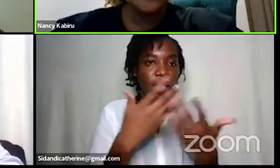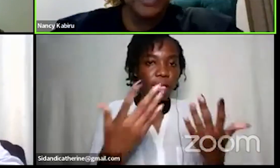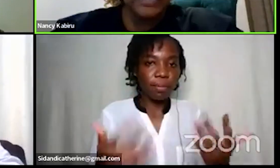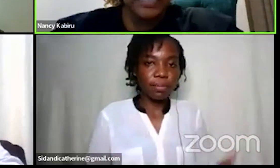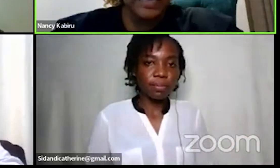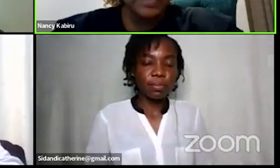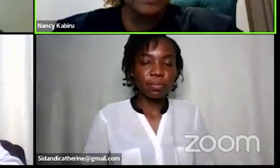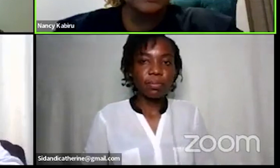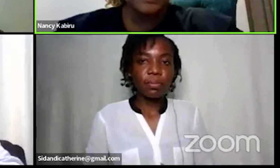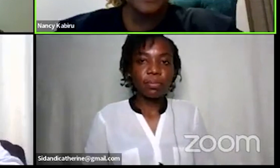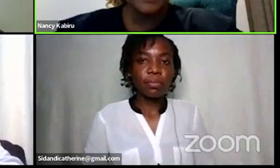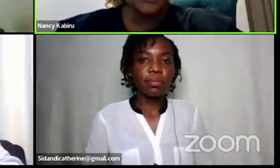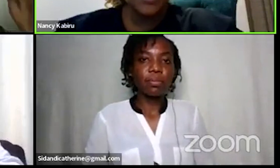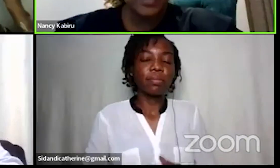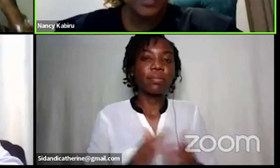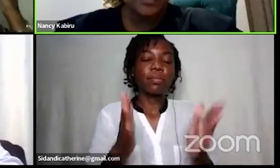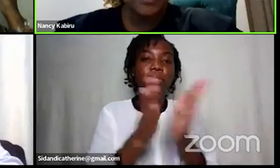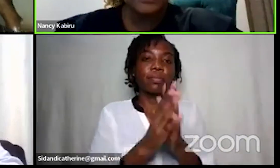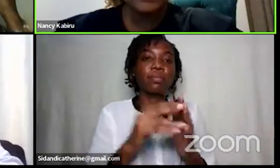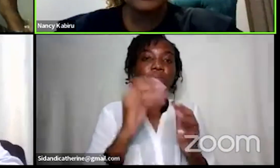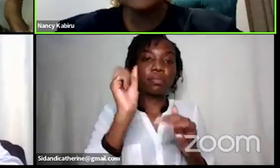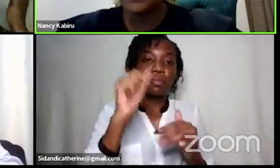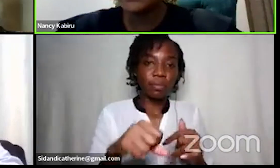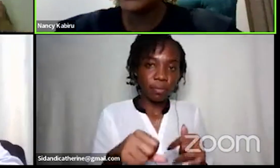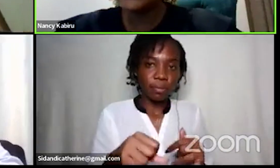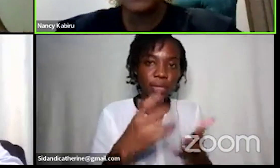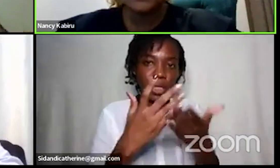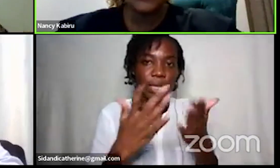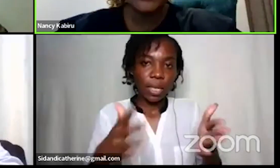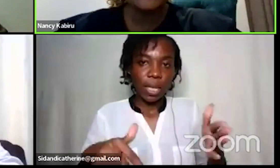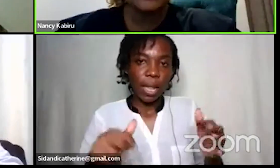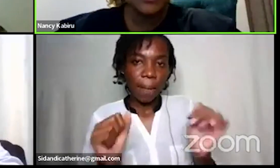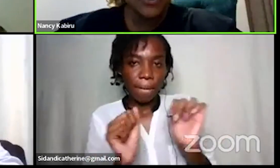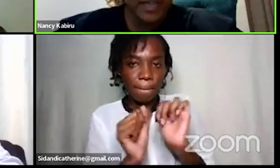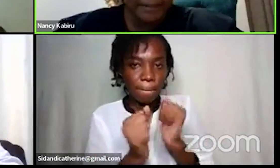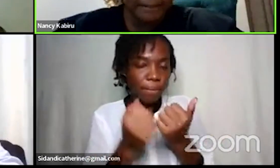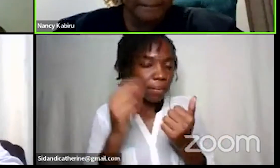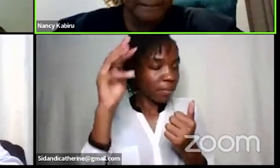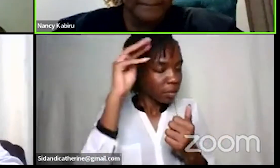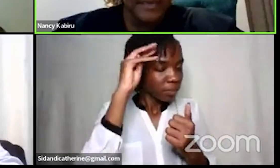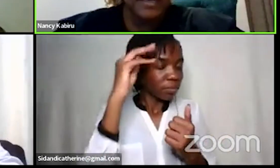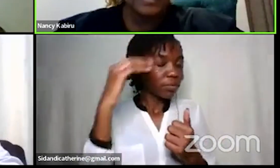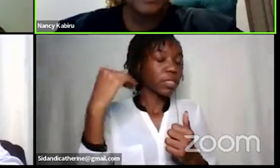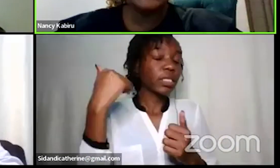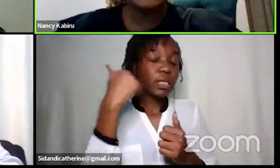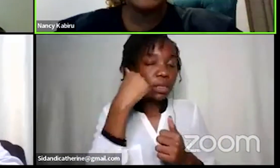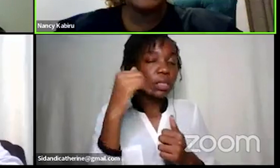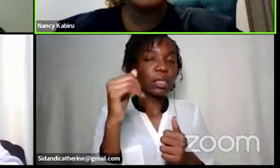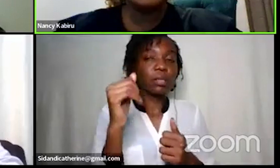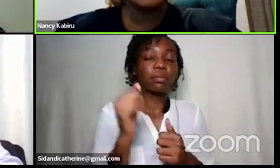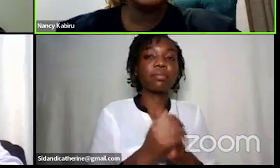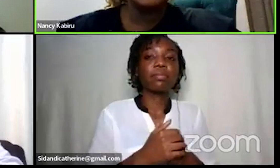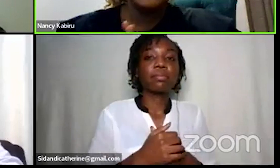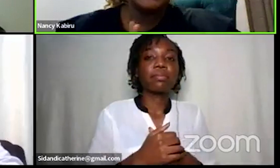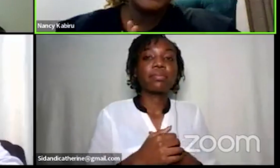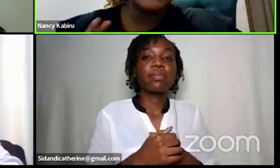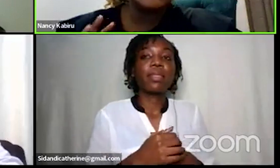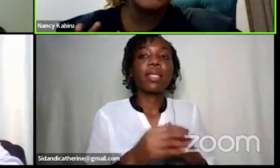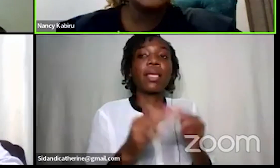yes, schizophrenia is a mental health illness. It's a mental health disorder. And it